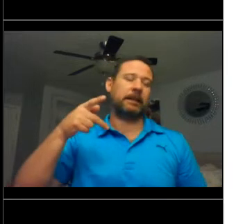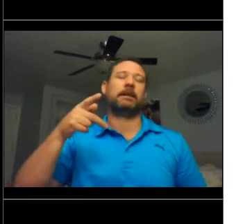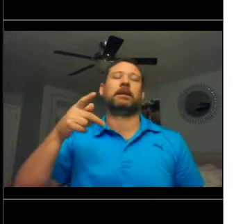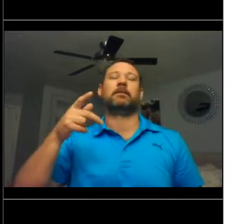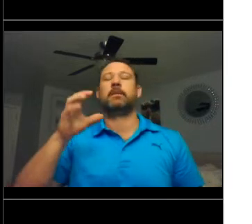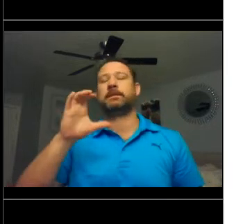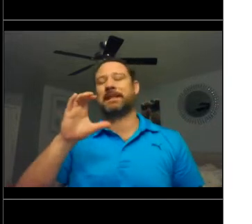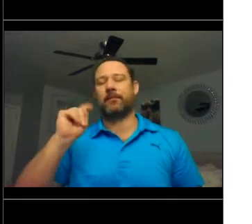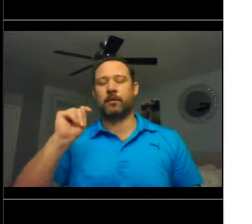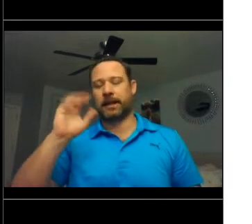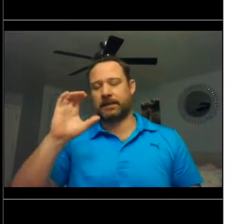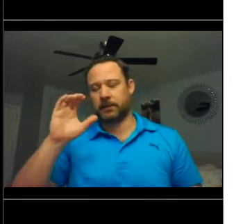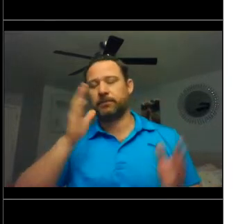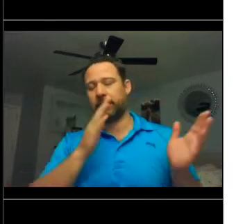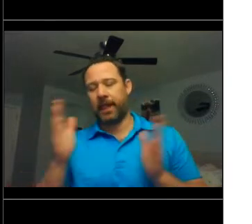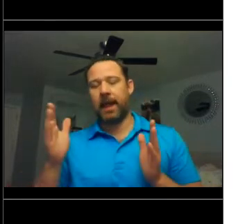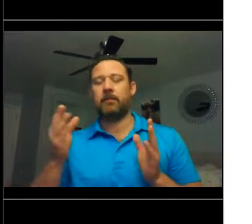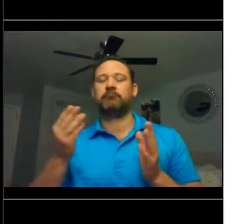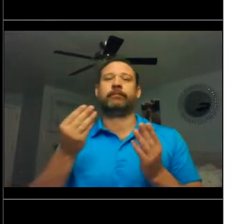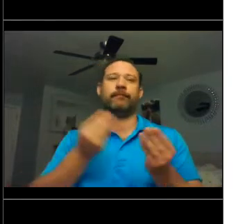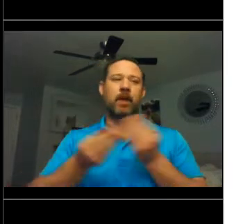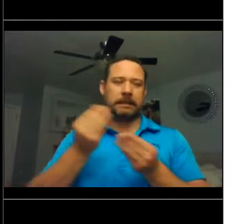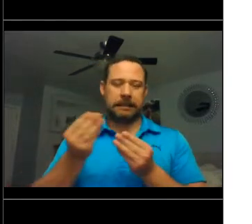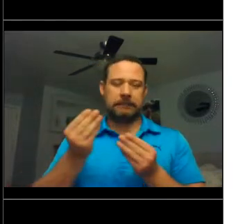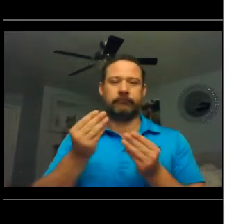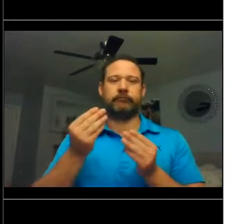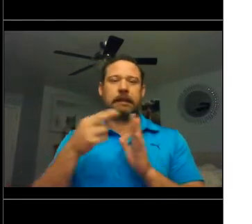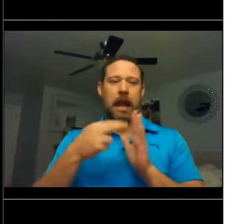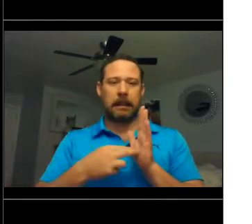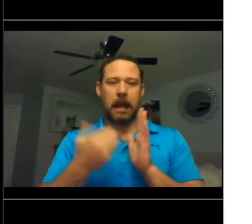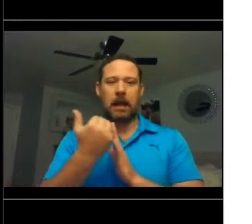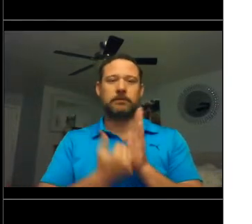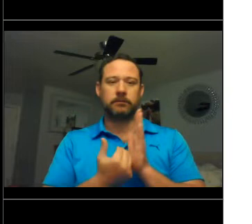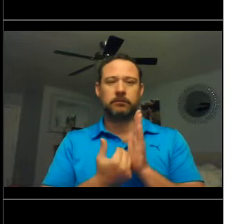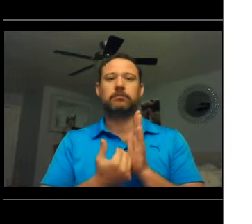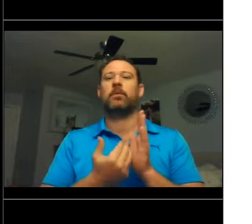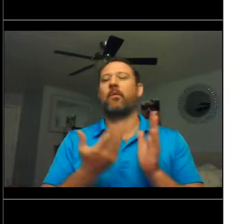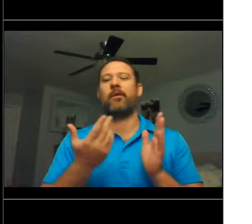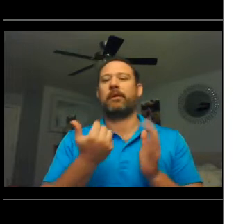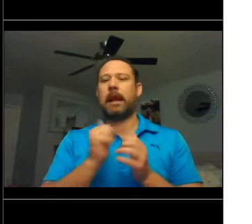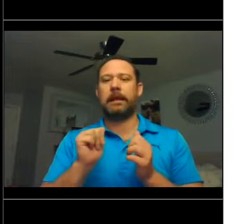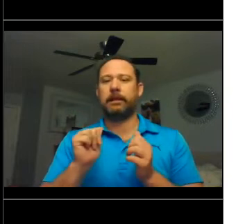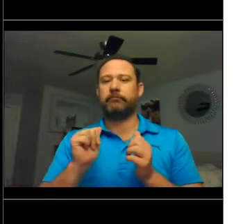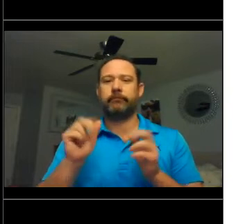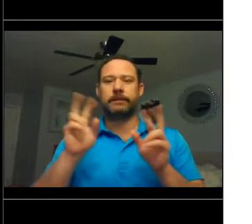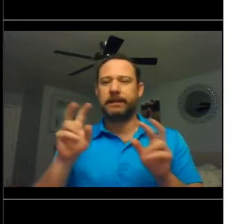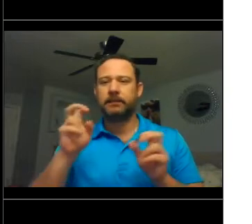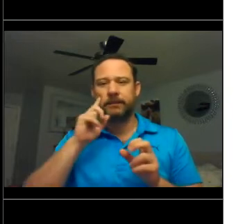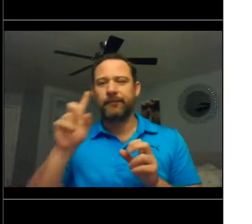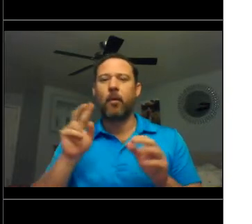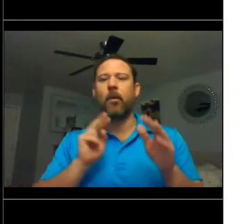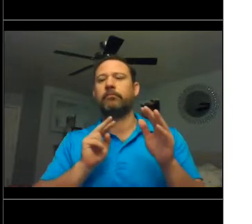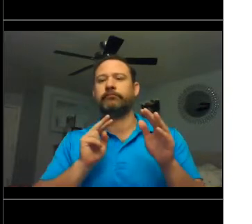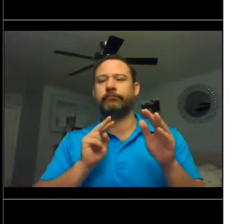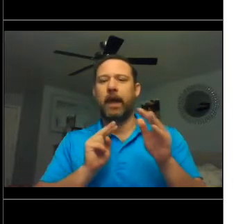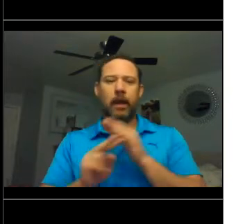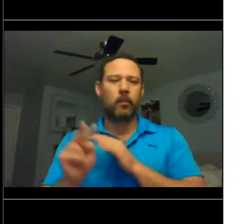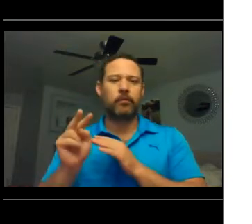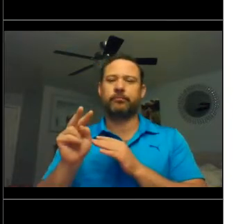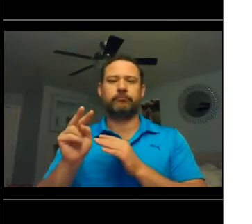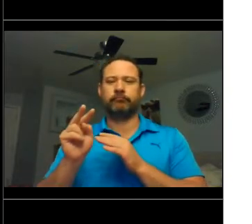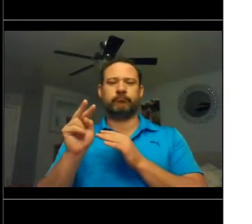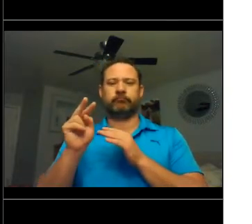Plan, our funding guidelines, the state transportation plans, and any assessments for equitable outcomes within our projects. So